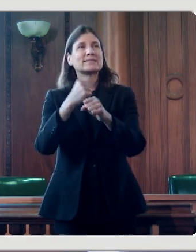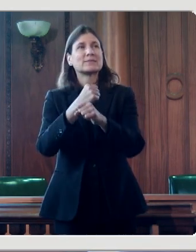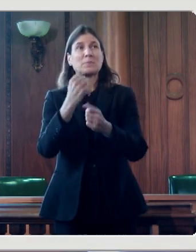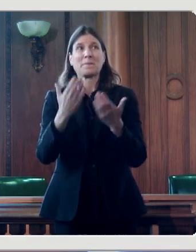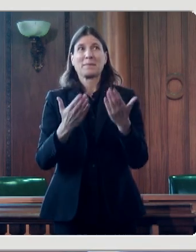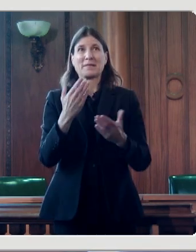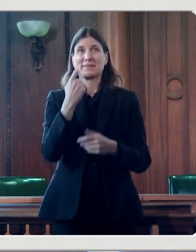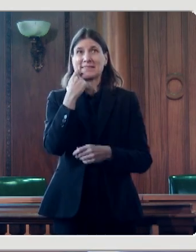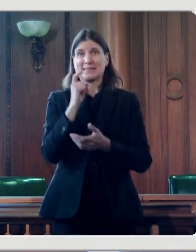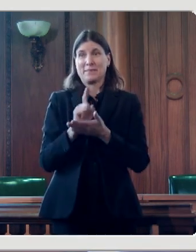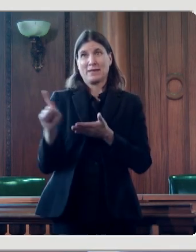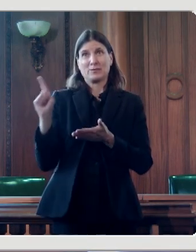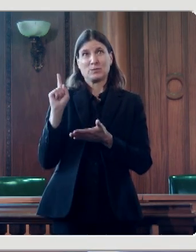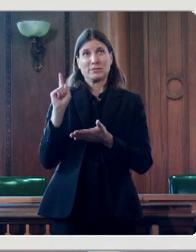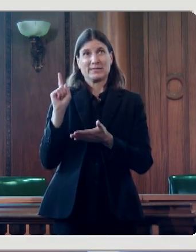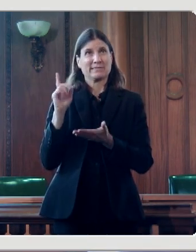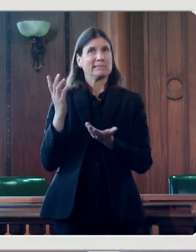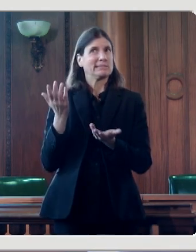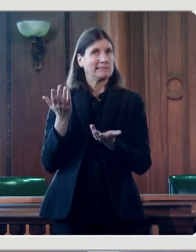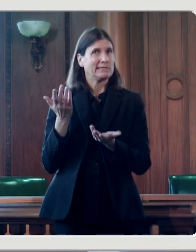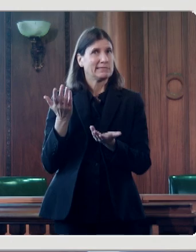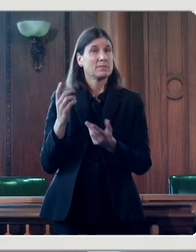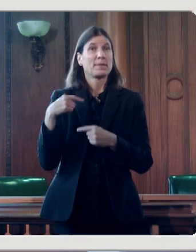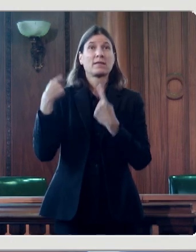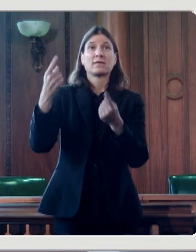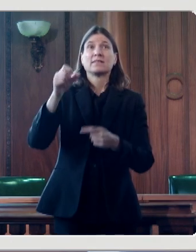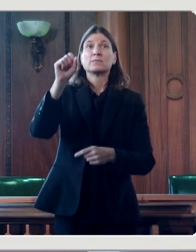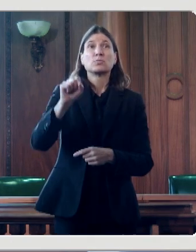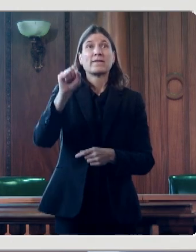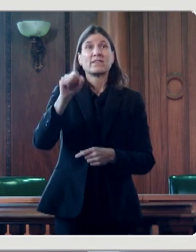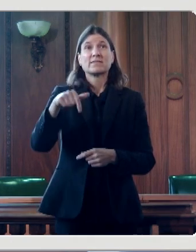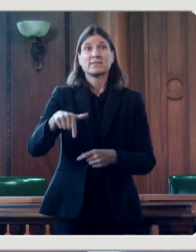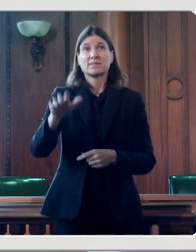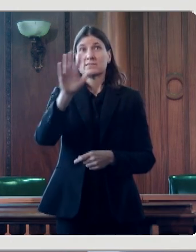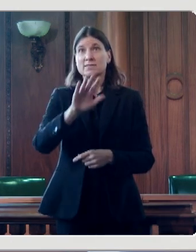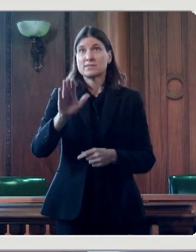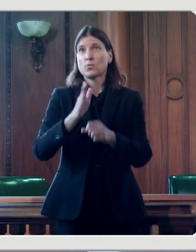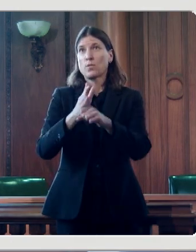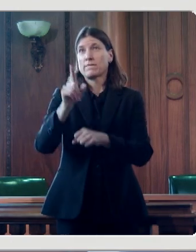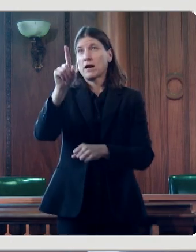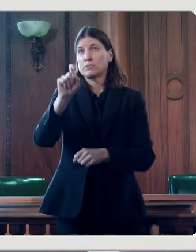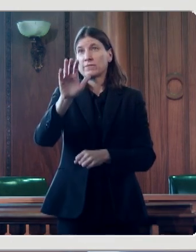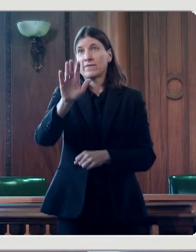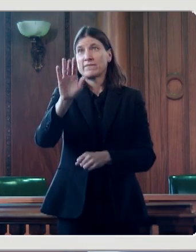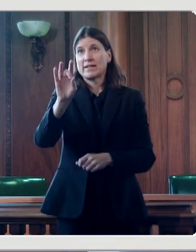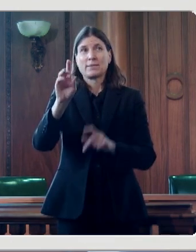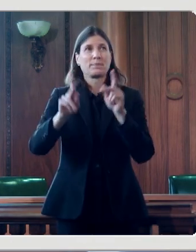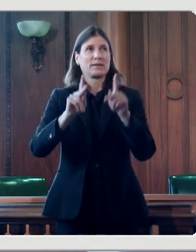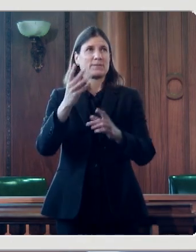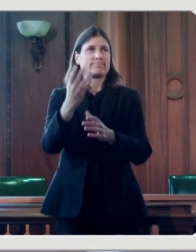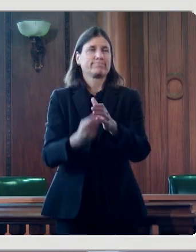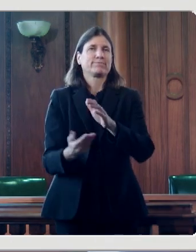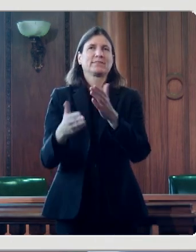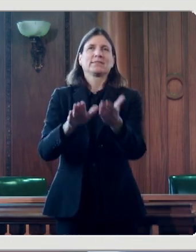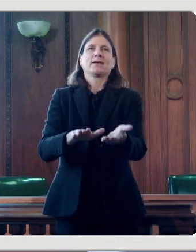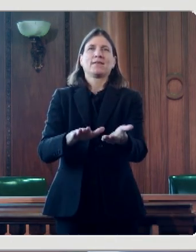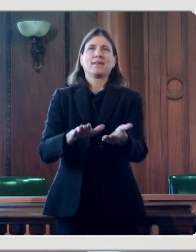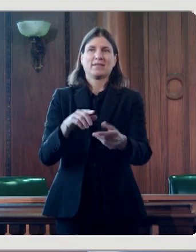158 Springfield residents have lost their lives from